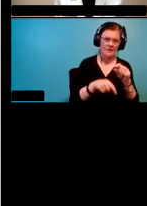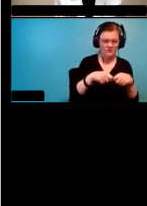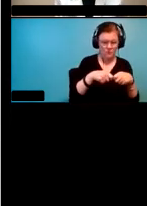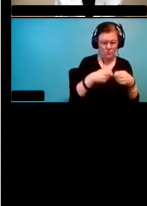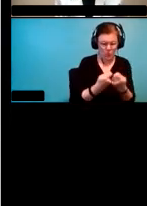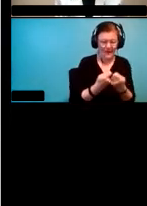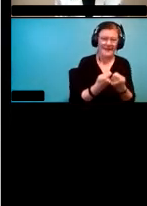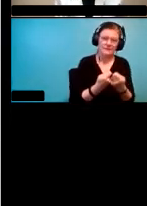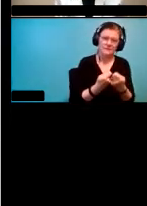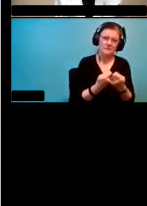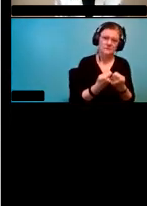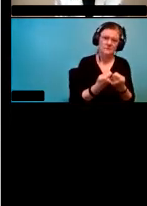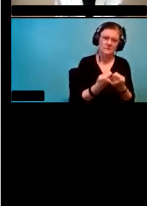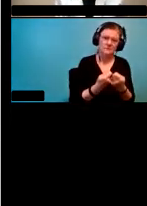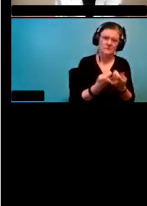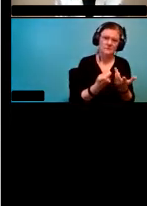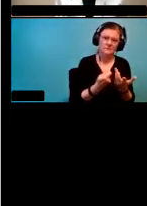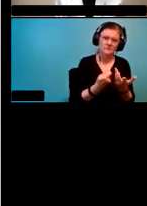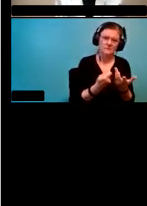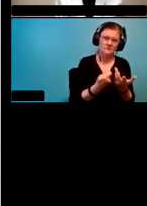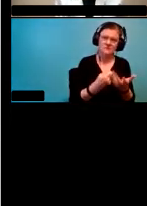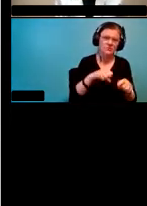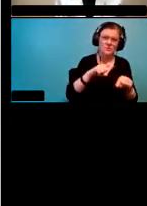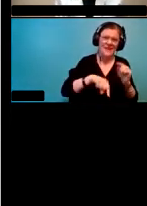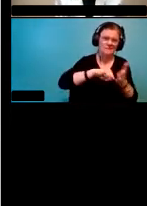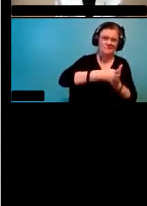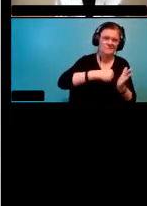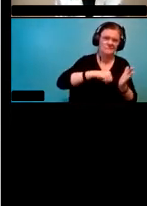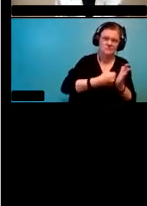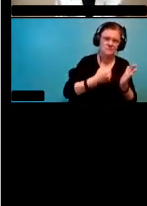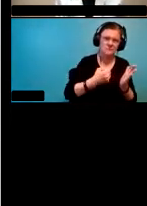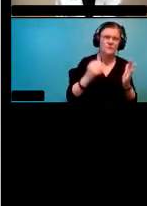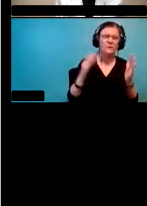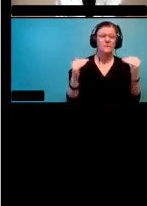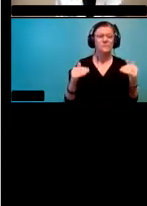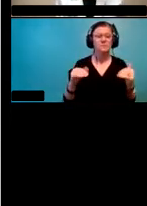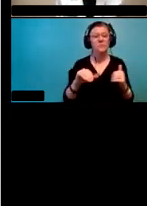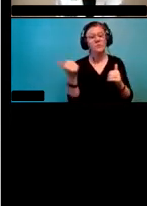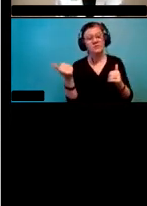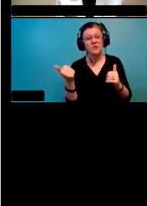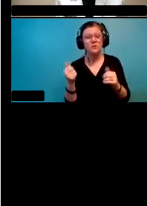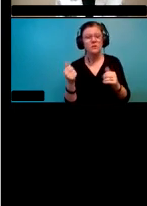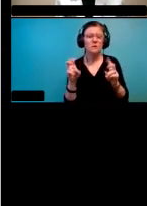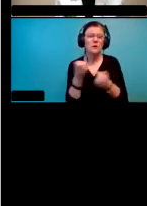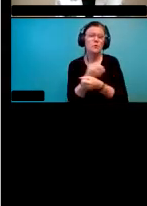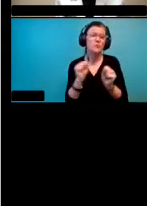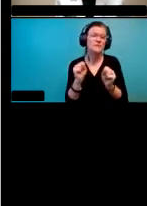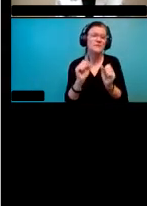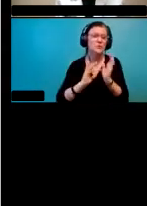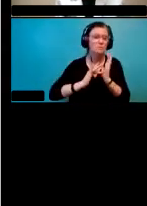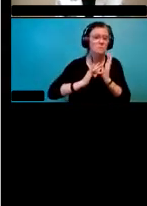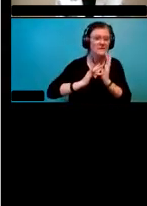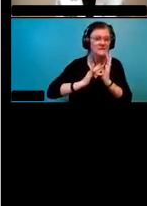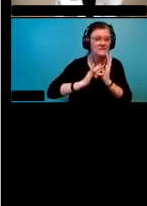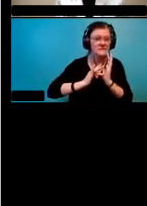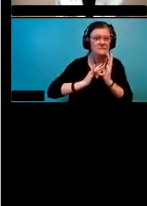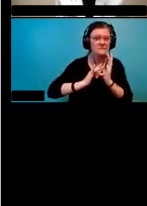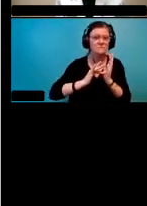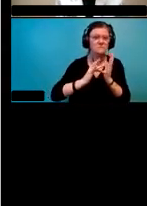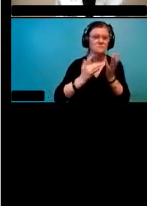whole. And I mean broken in half. And then there are rescue medications that can be